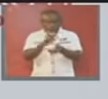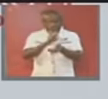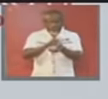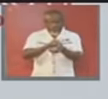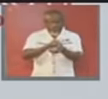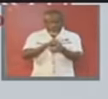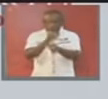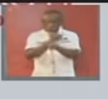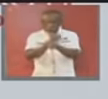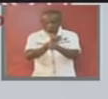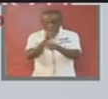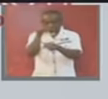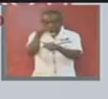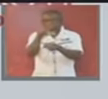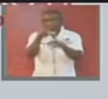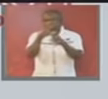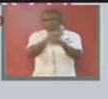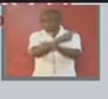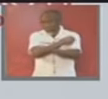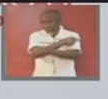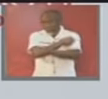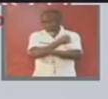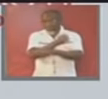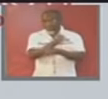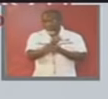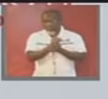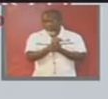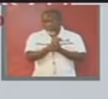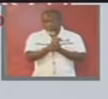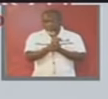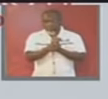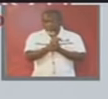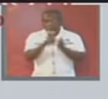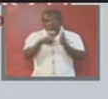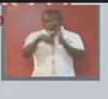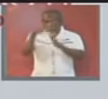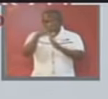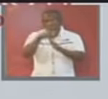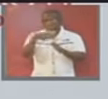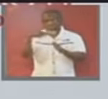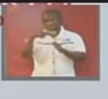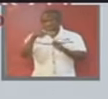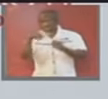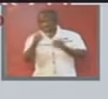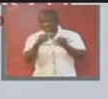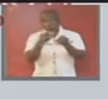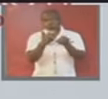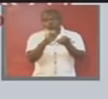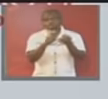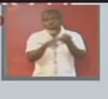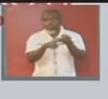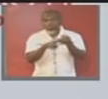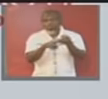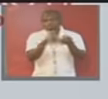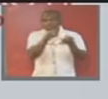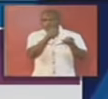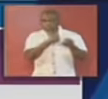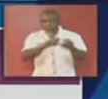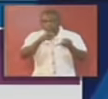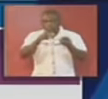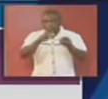security guards working in a health facility. High risk will be those elderly in